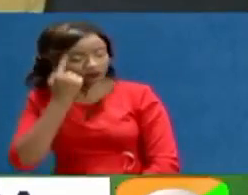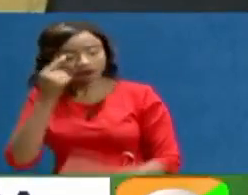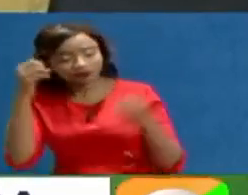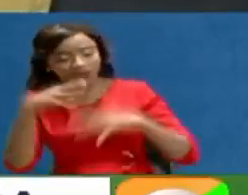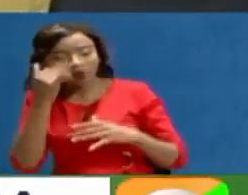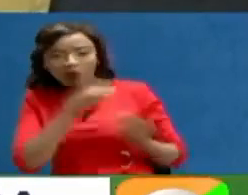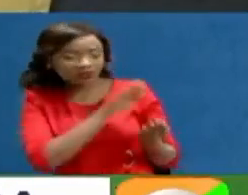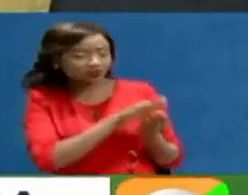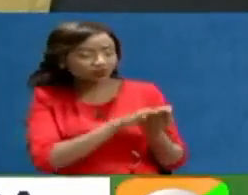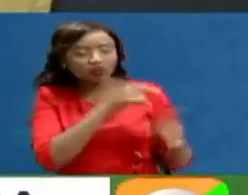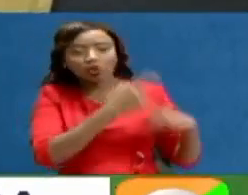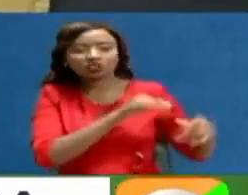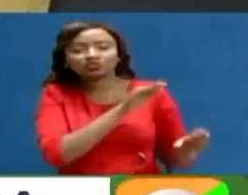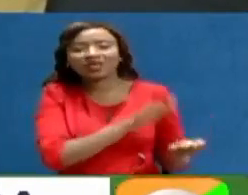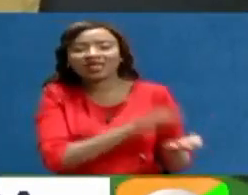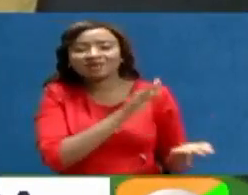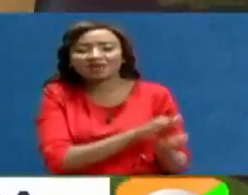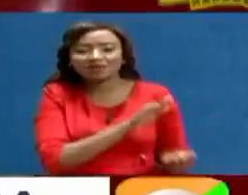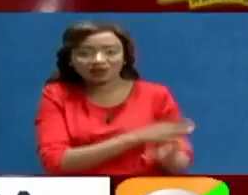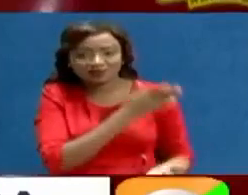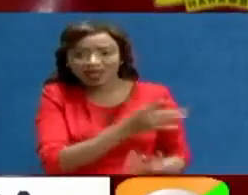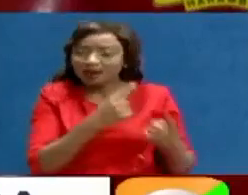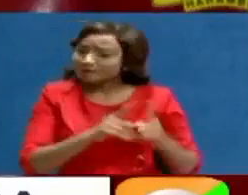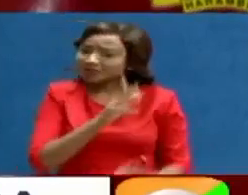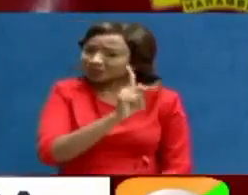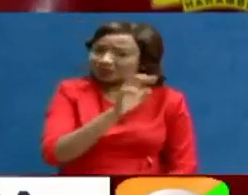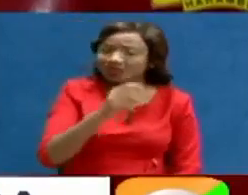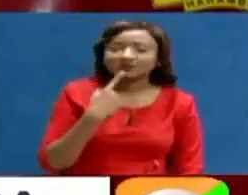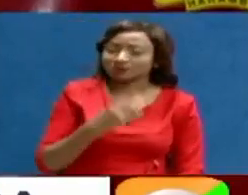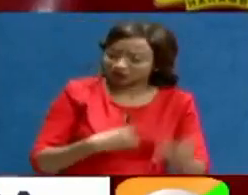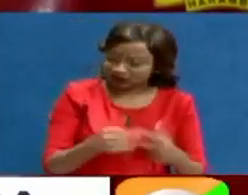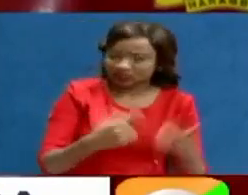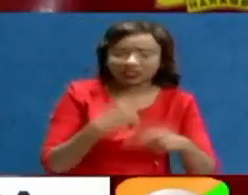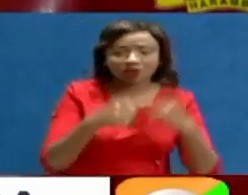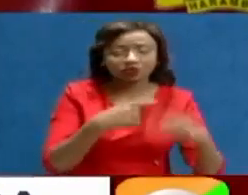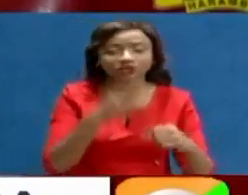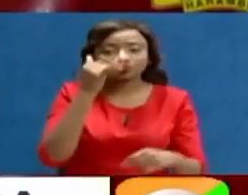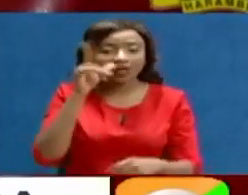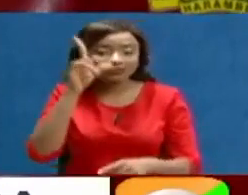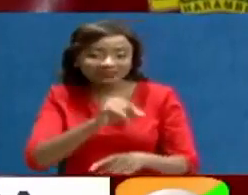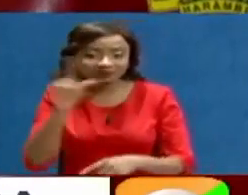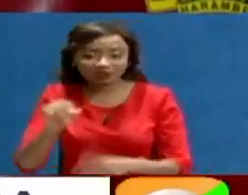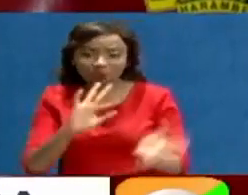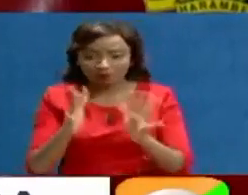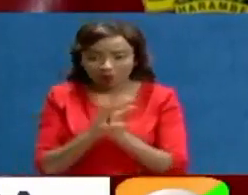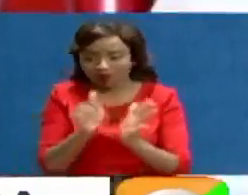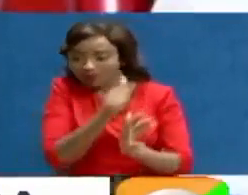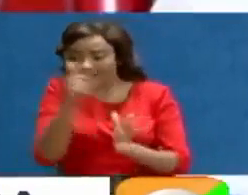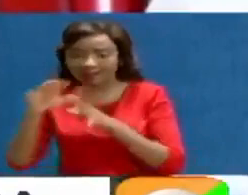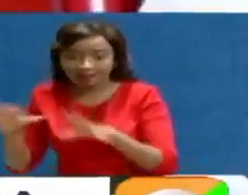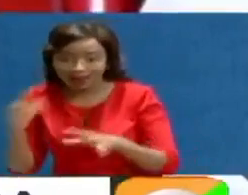was still in KEMSA stores, with KEMSA insisting they were selling the commodities at a lower price at the time compared to other market